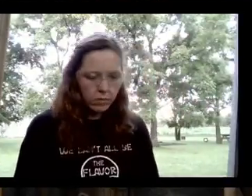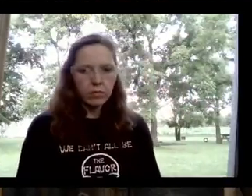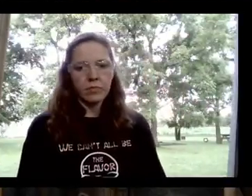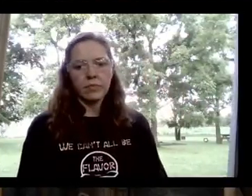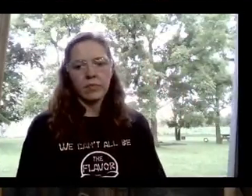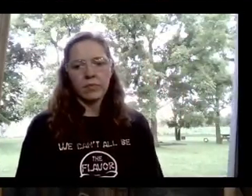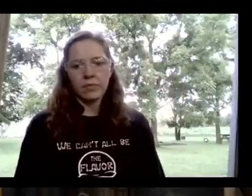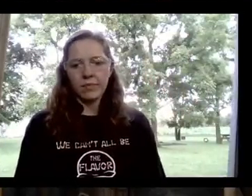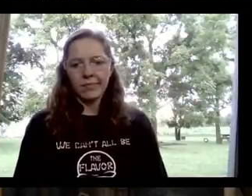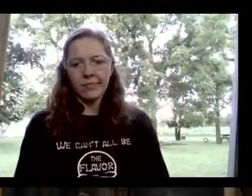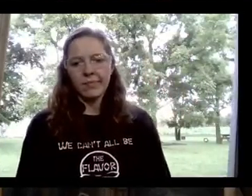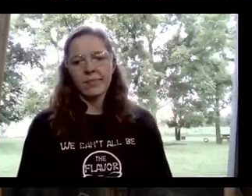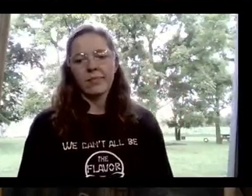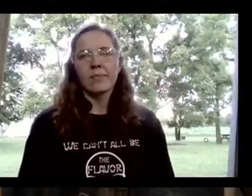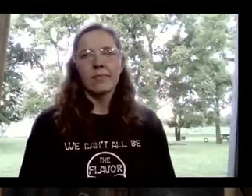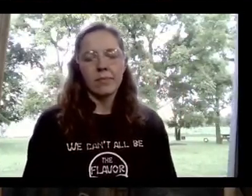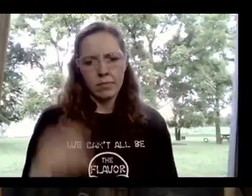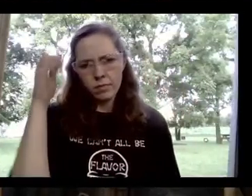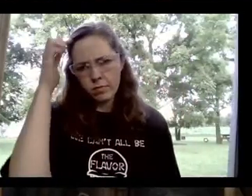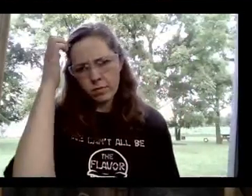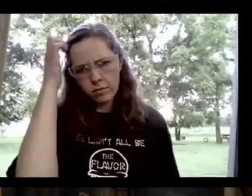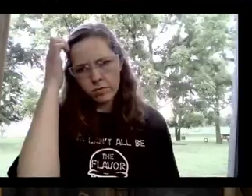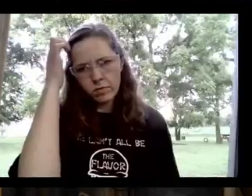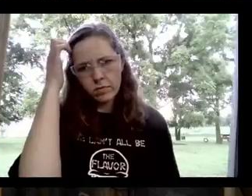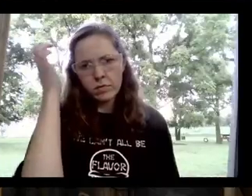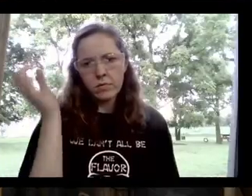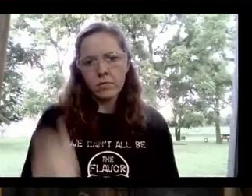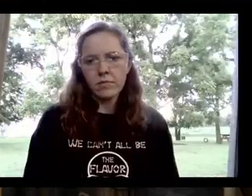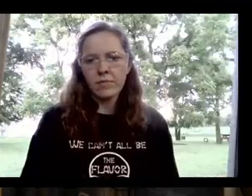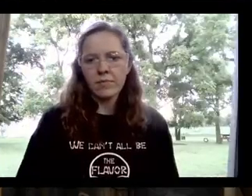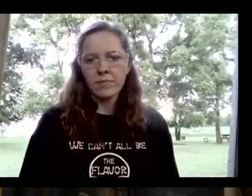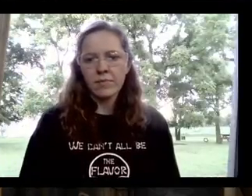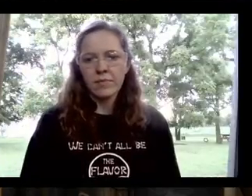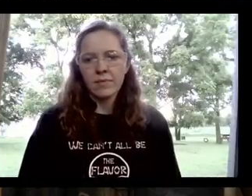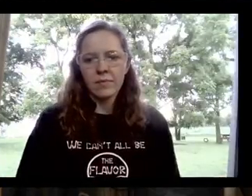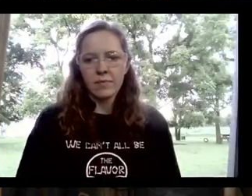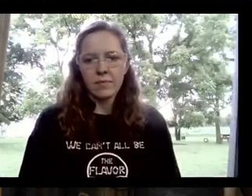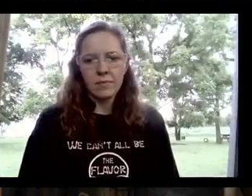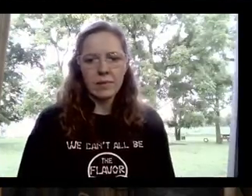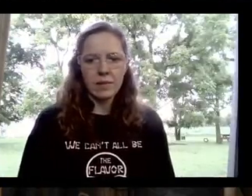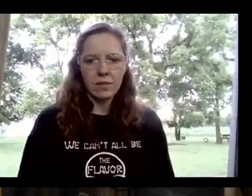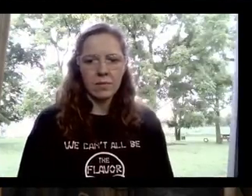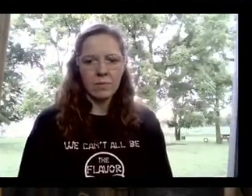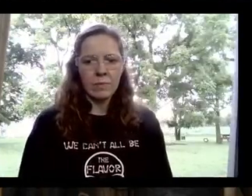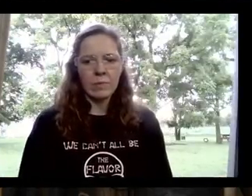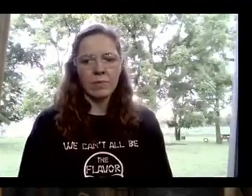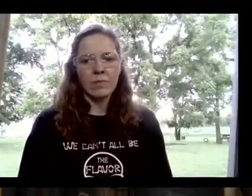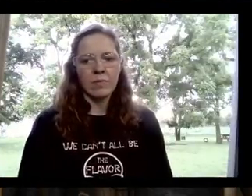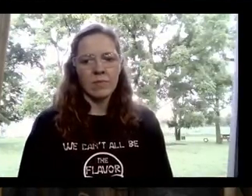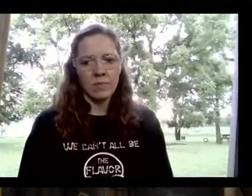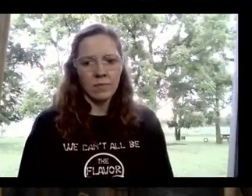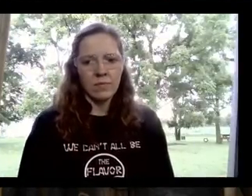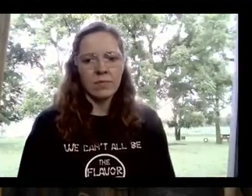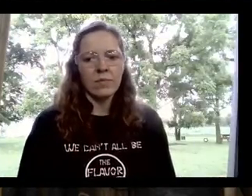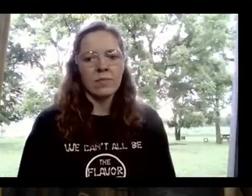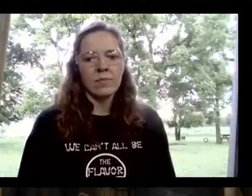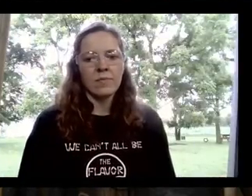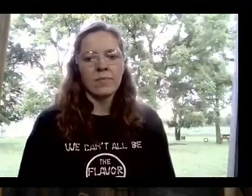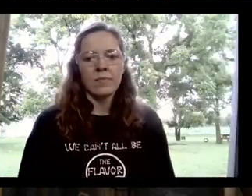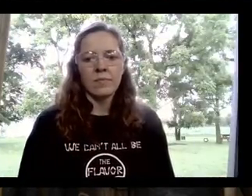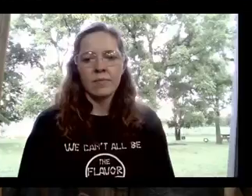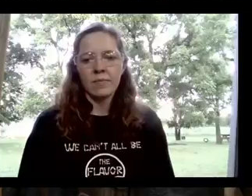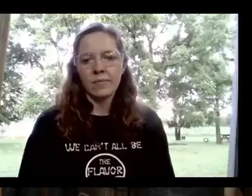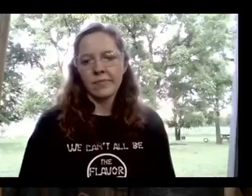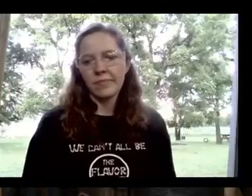Basically where the last one, anybody who was producing wrought iron and any import of it basically shut up in this country. Was it